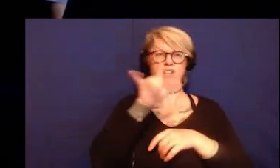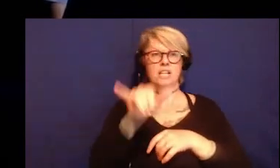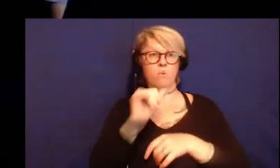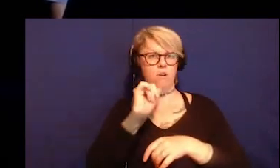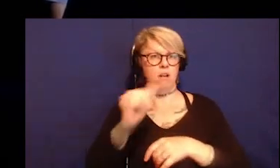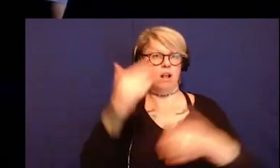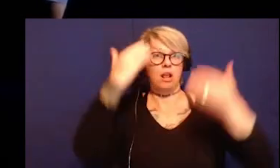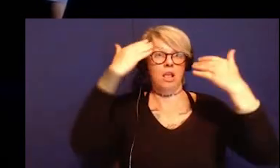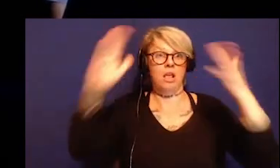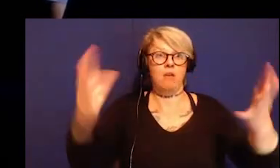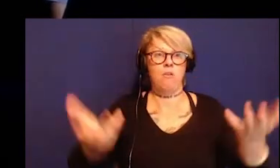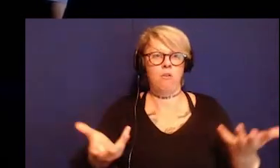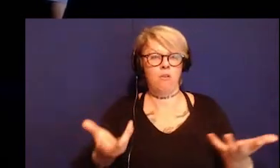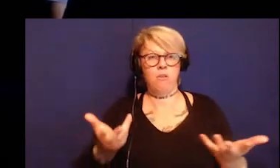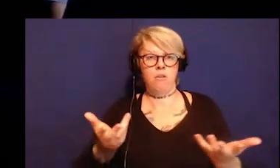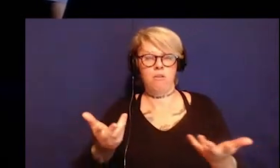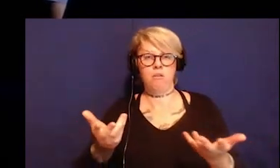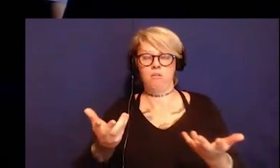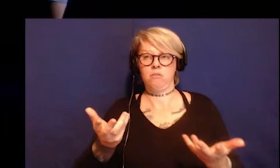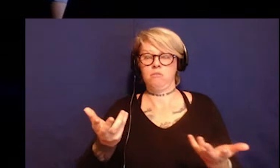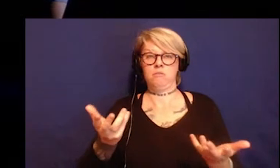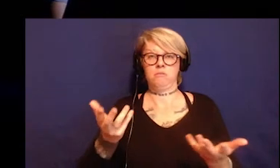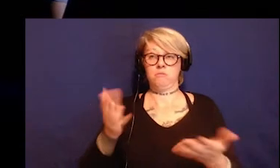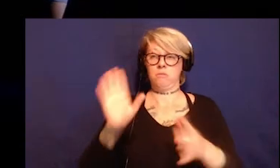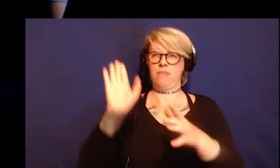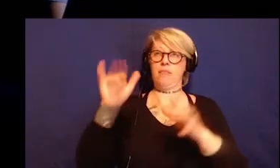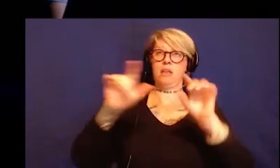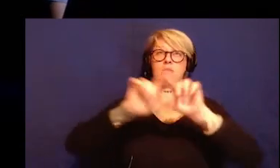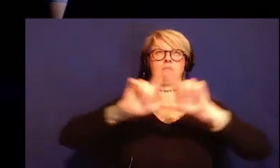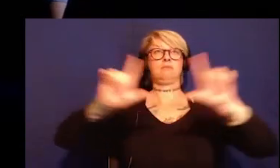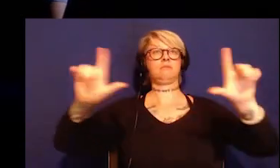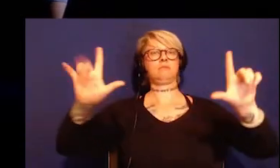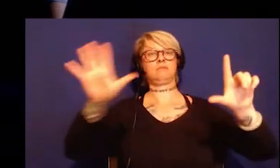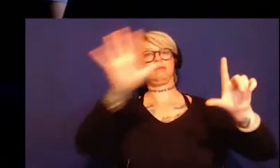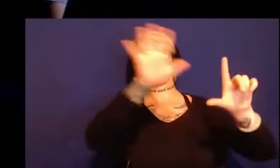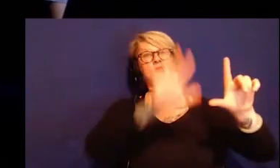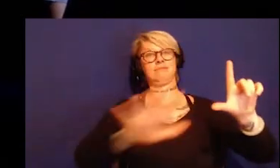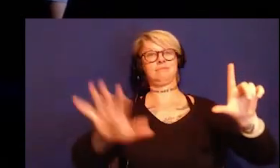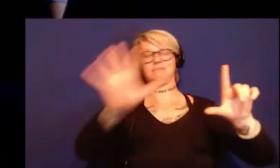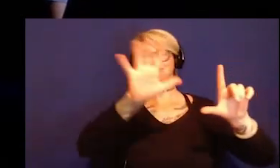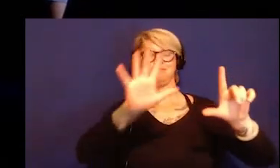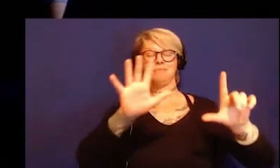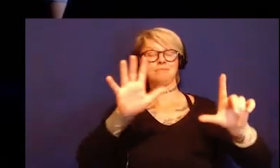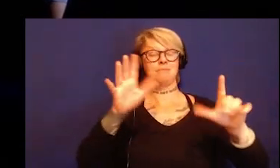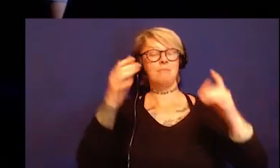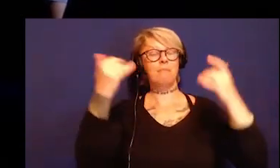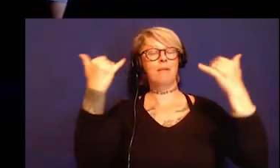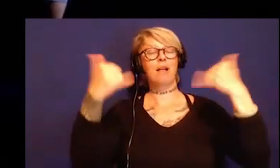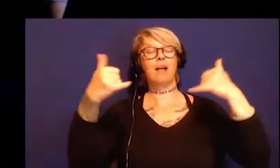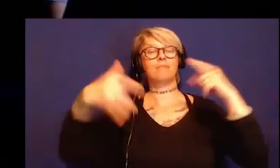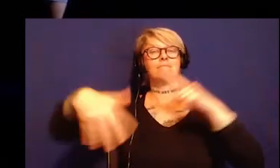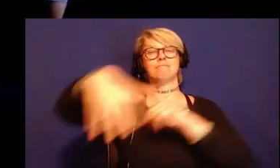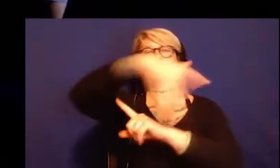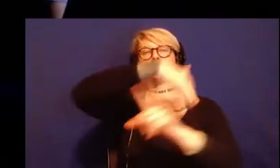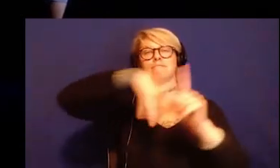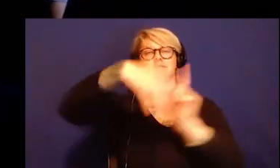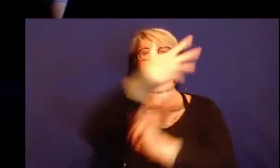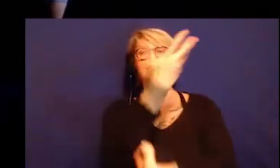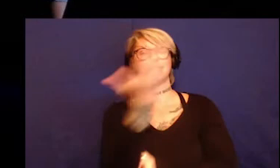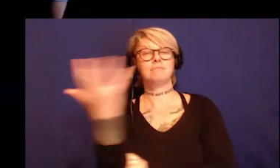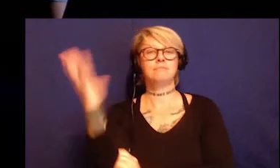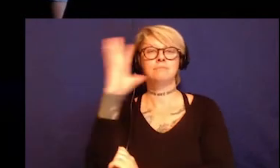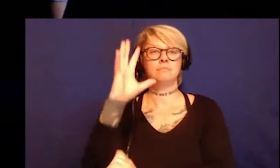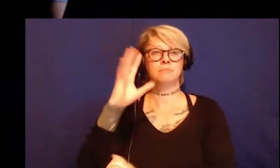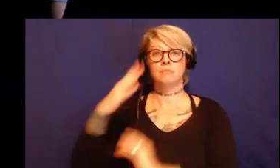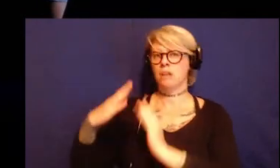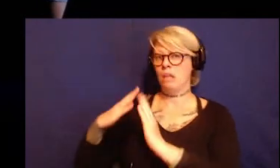it. Instead of a blank wall, it is a tropical paradise. Instead of a hut, it is a thermostat. Where does